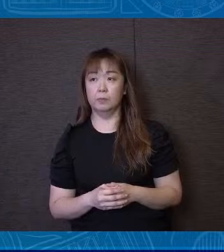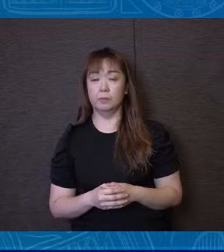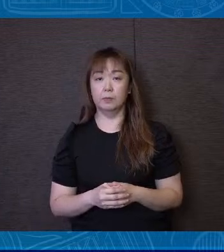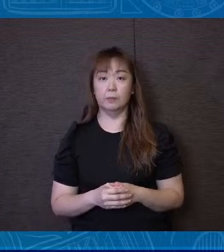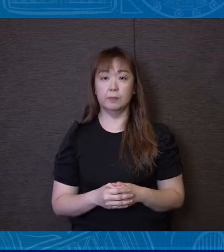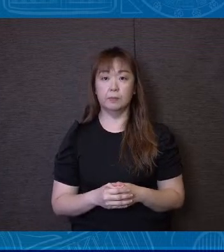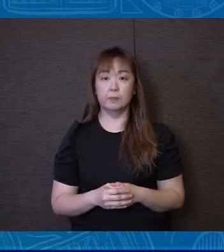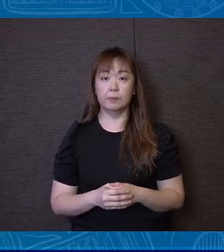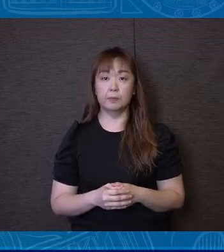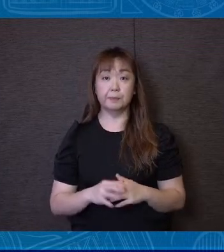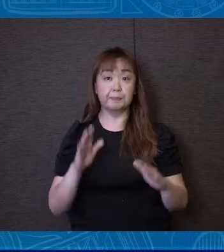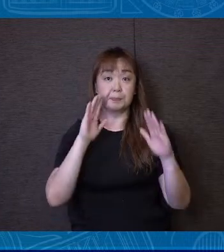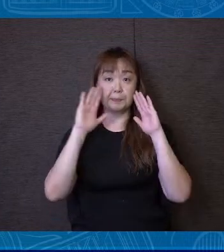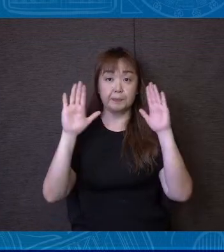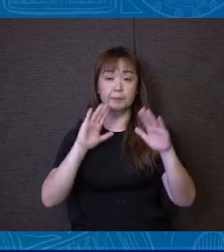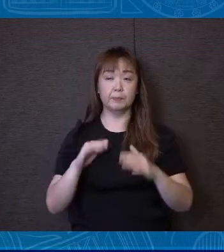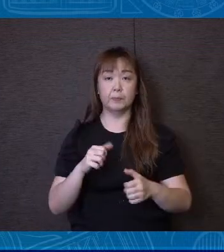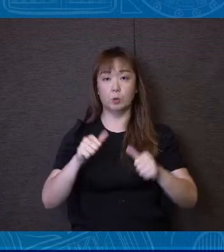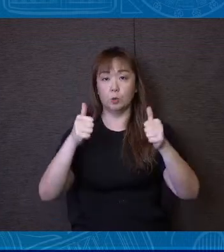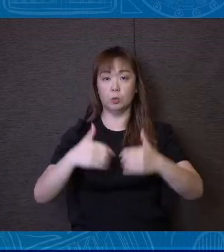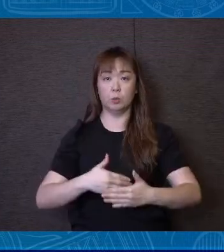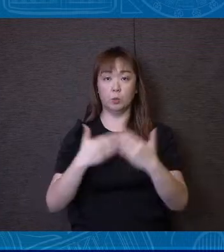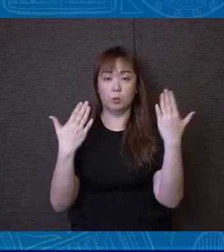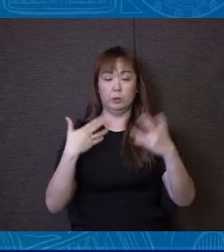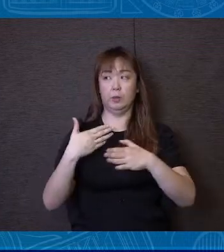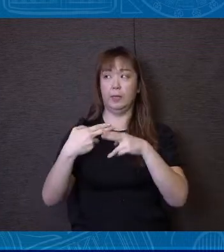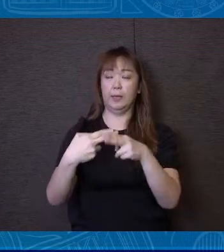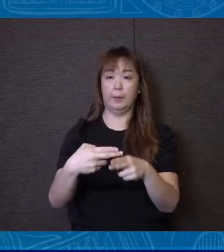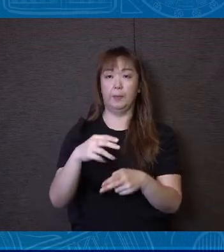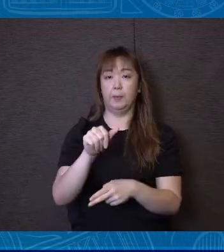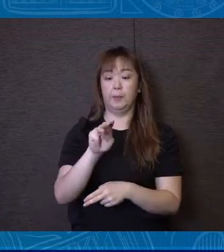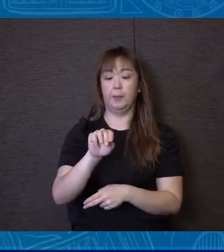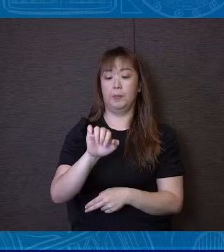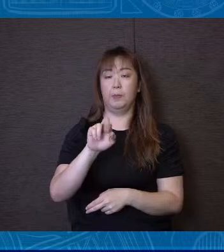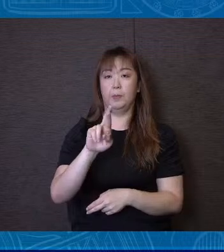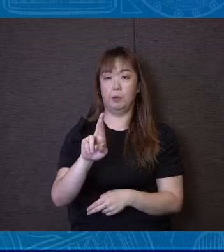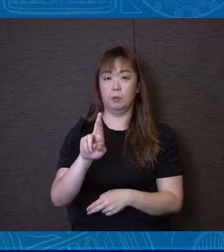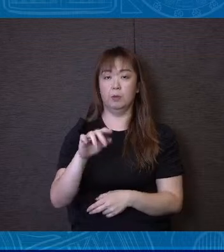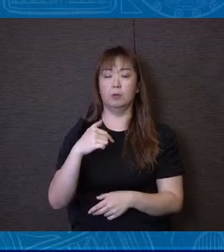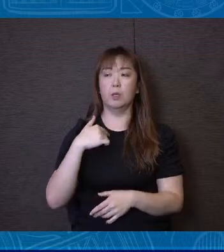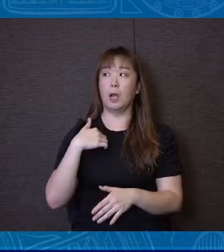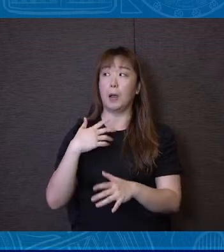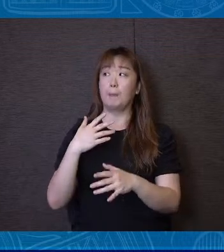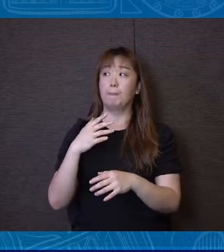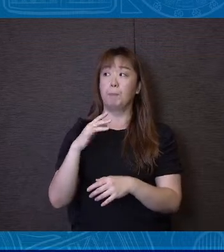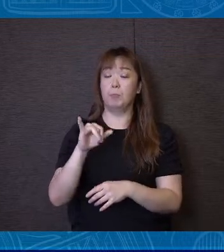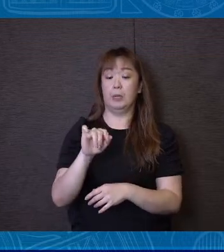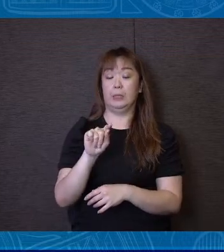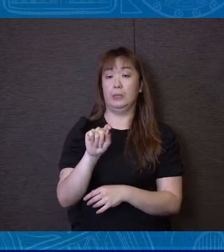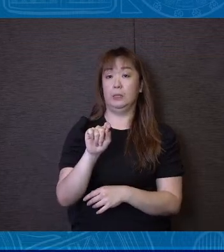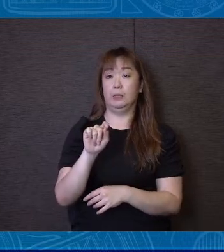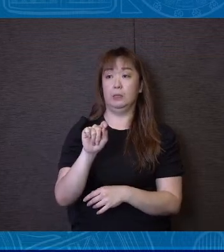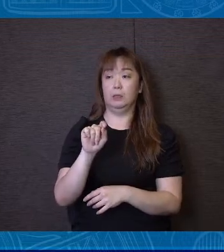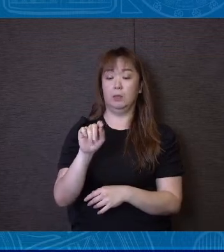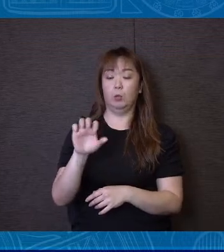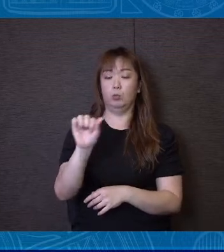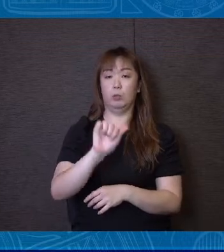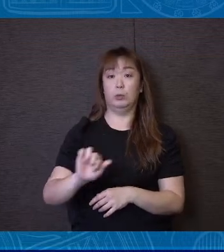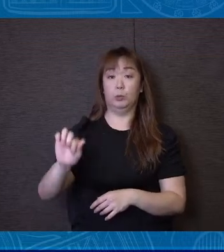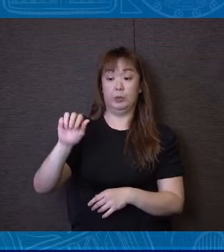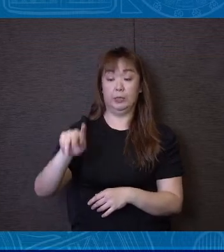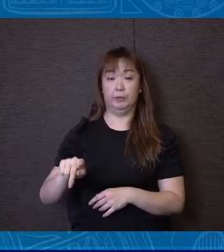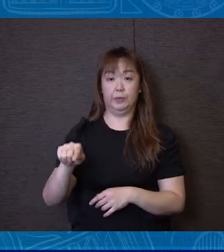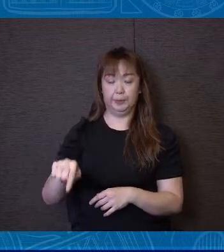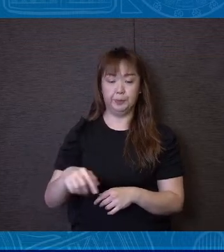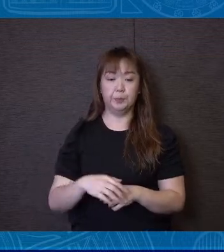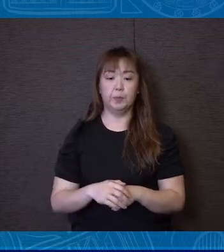Thank you, Vanessa. Good morning, everyone. My name is Amir. I'm part of the ITU Regional Office team for the Asia and the Pacific. So before